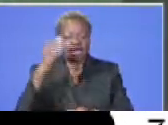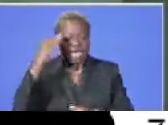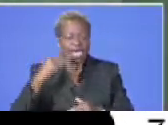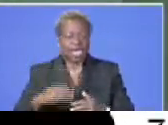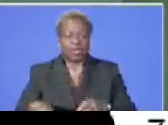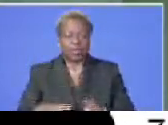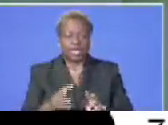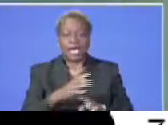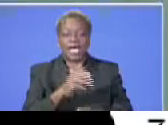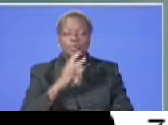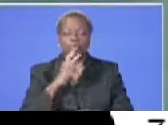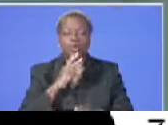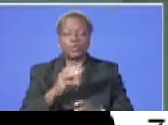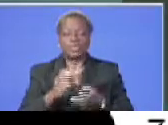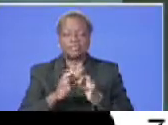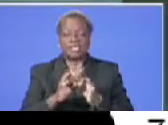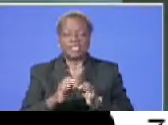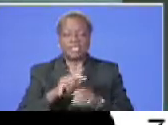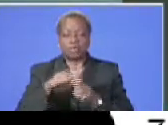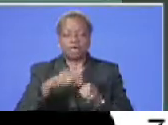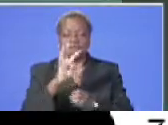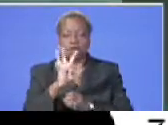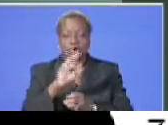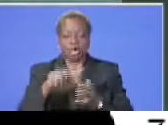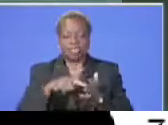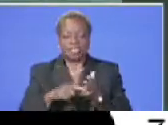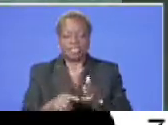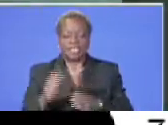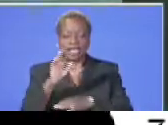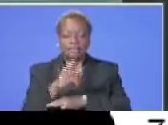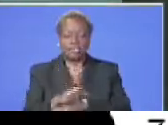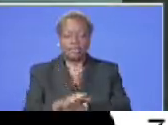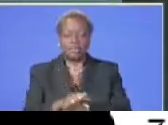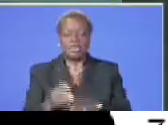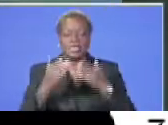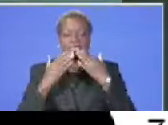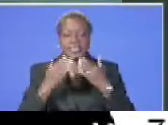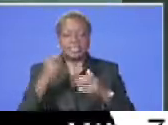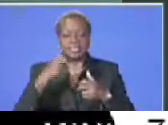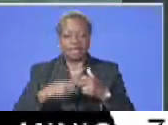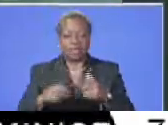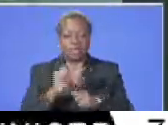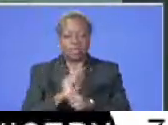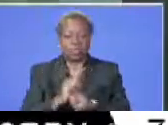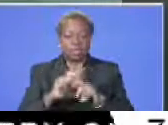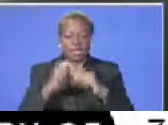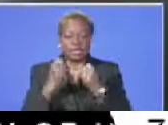o'clock this afternoon. He applauds the efforts of the hardworking team and local government officials.